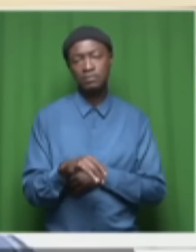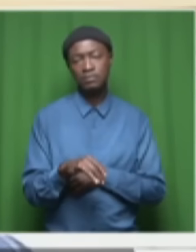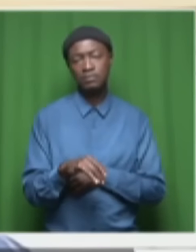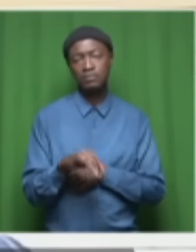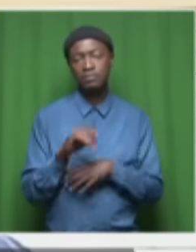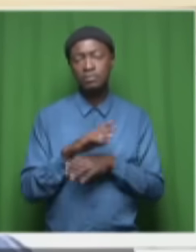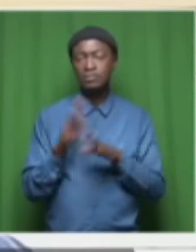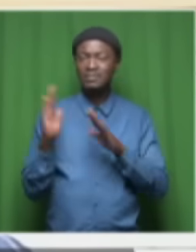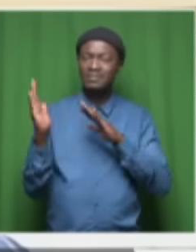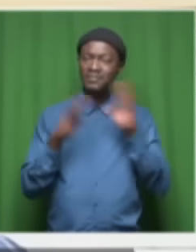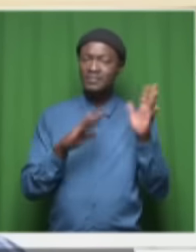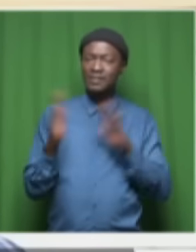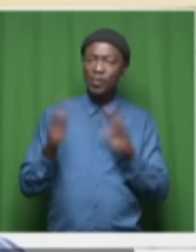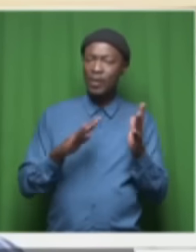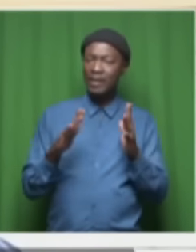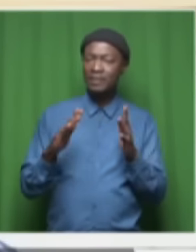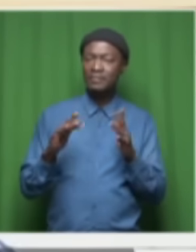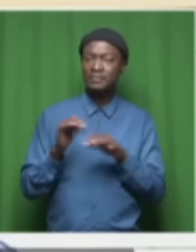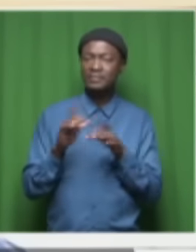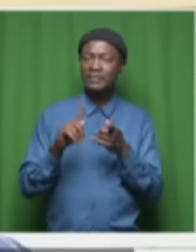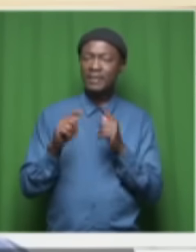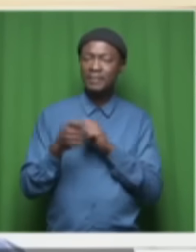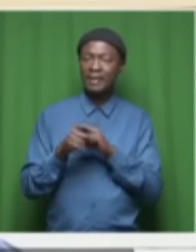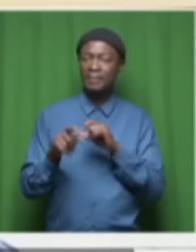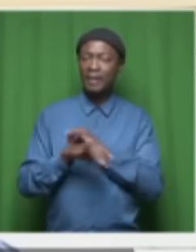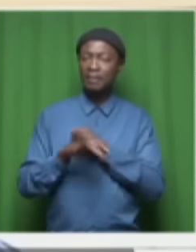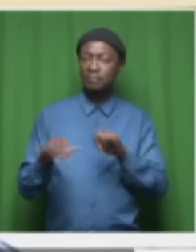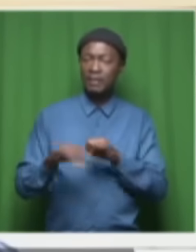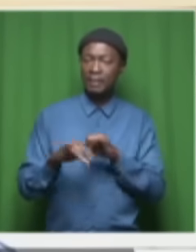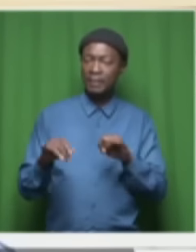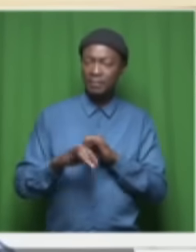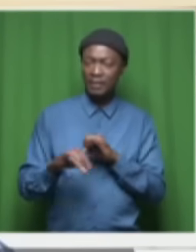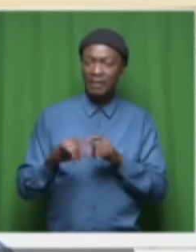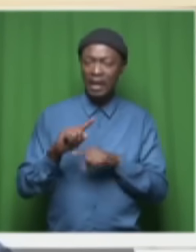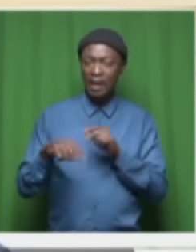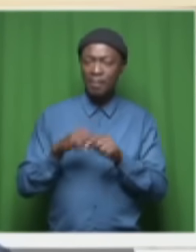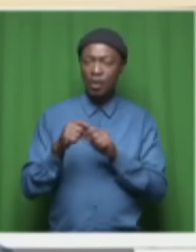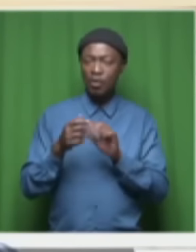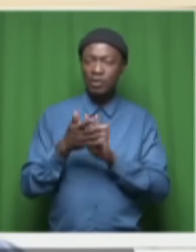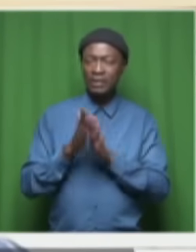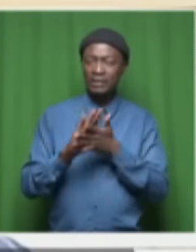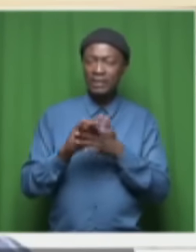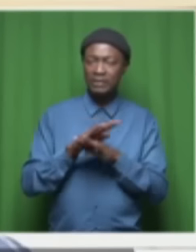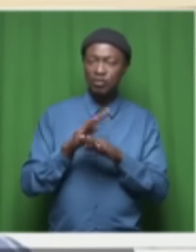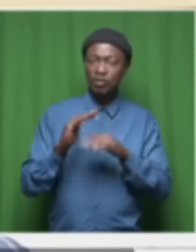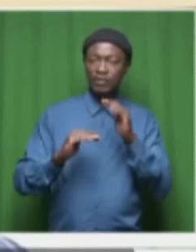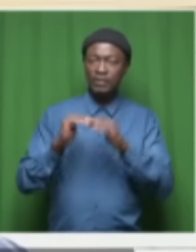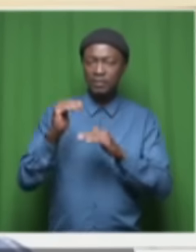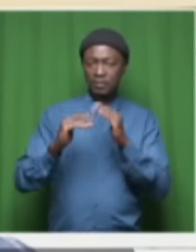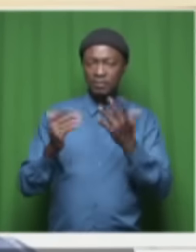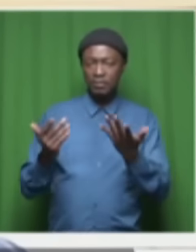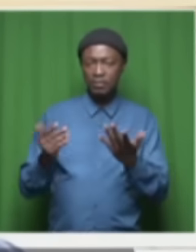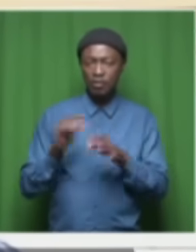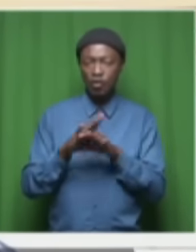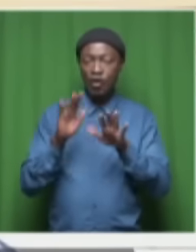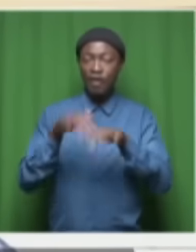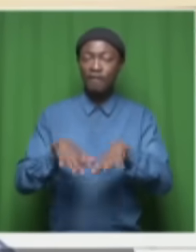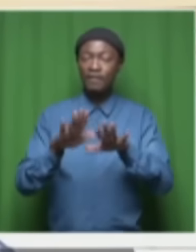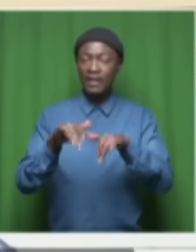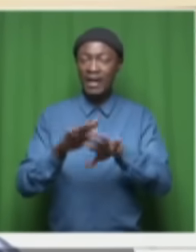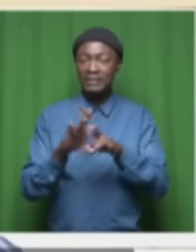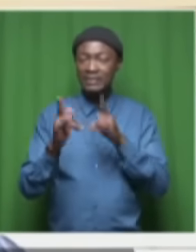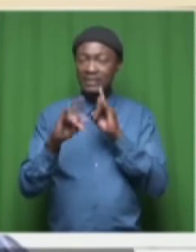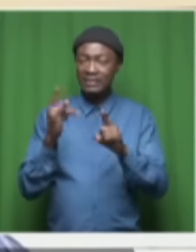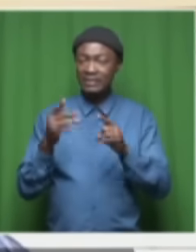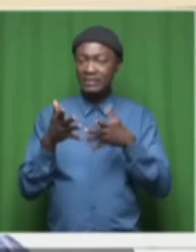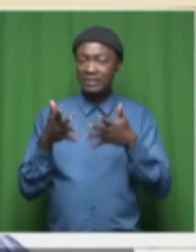the weather conditions, they've become even more violent in terms of destruction of the infrastructure or flooding the cities and